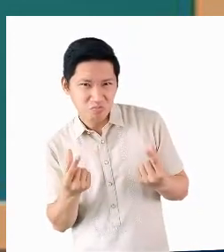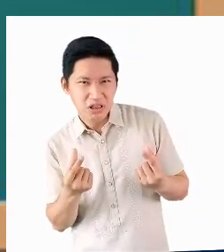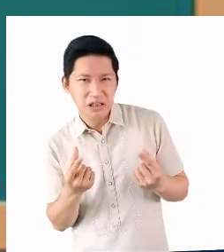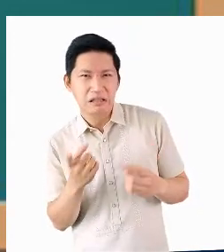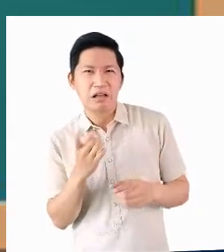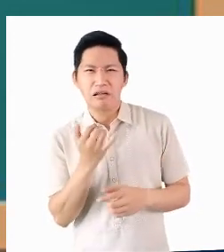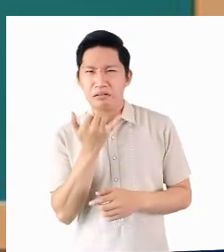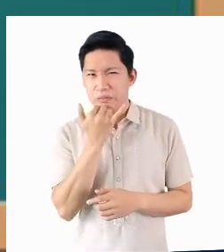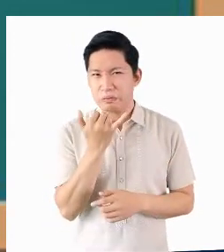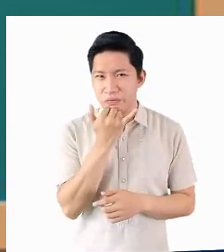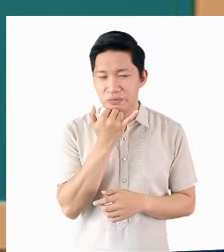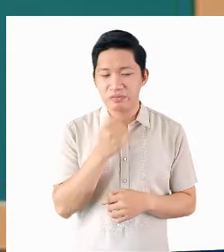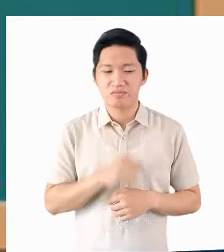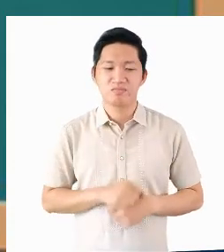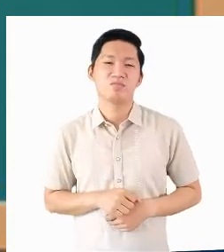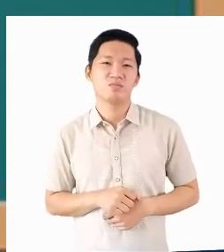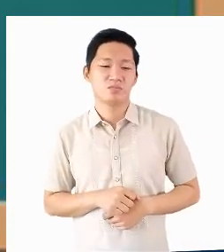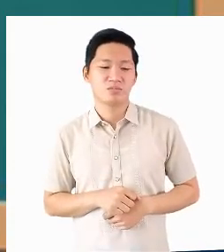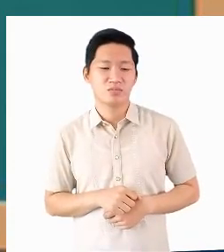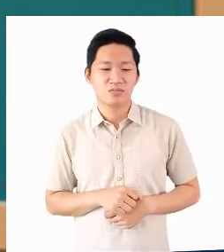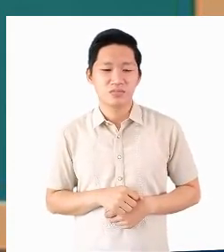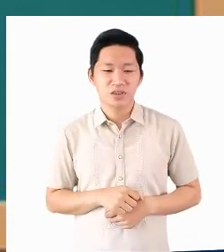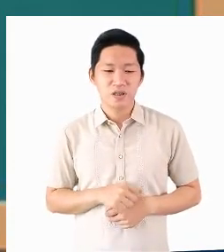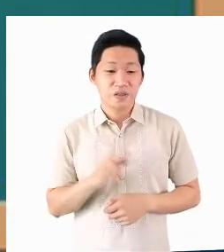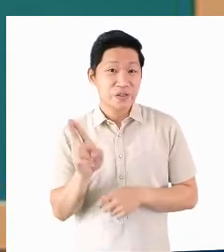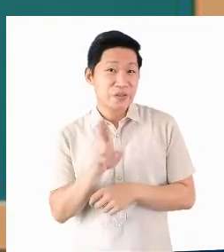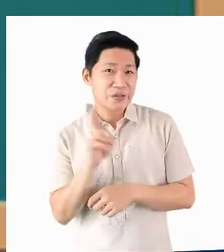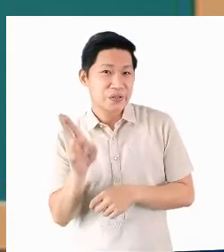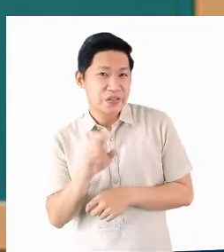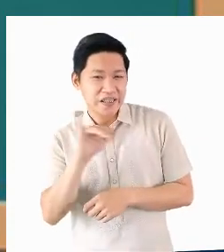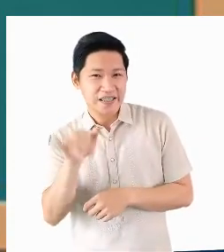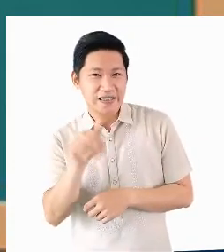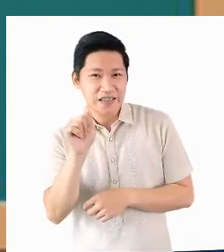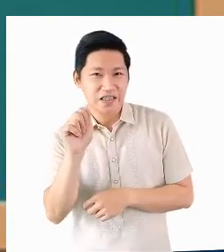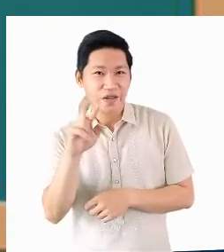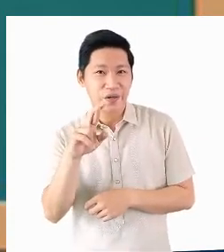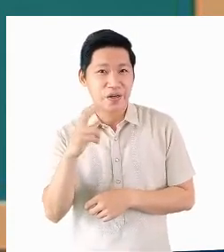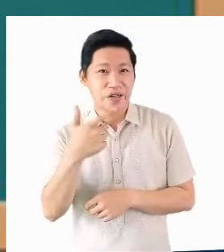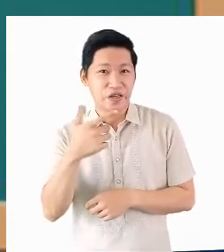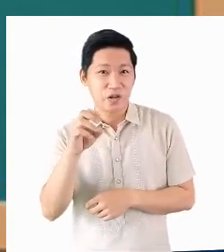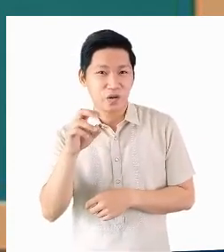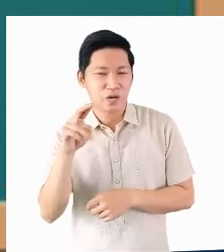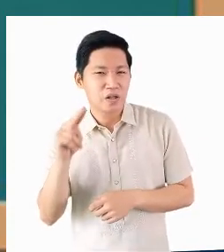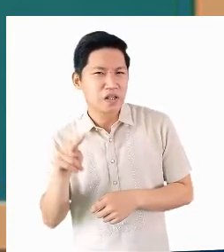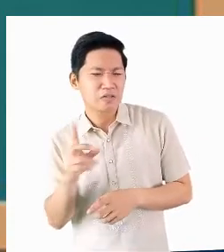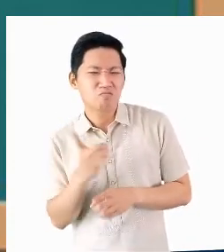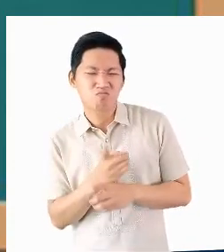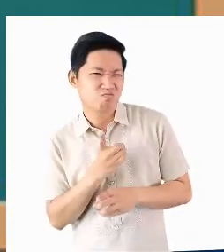using excessive technical jargon,